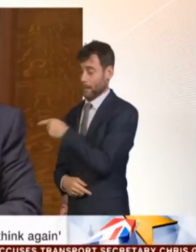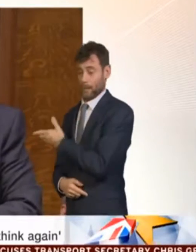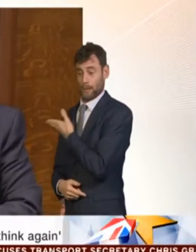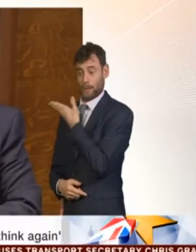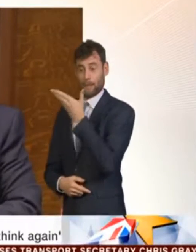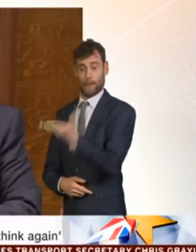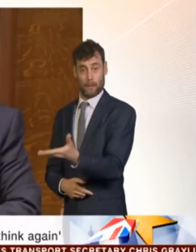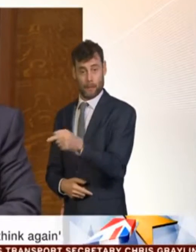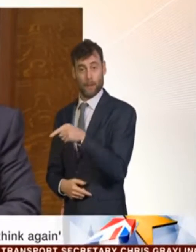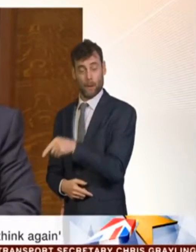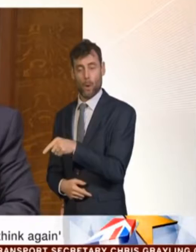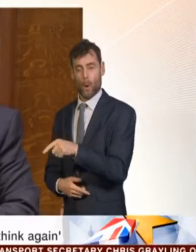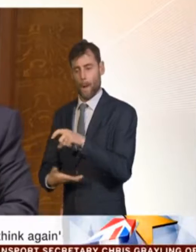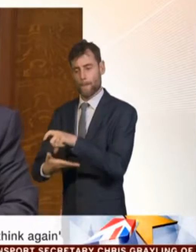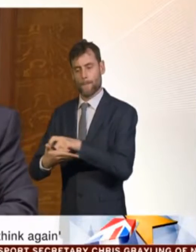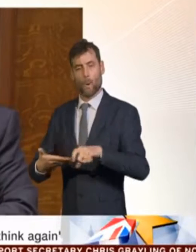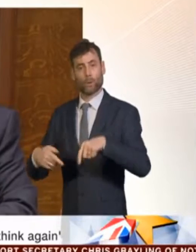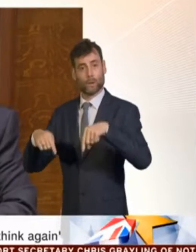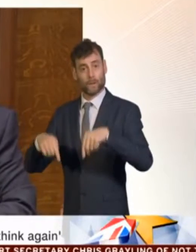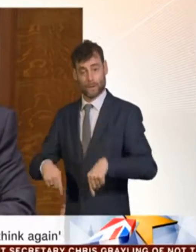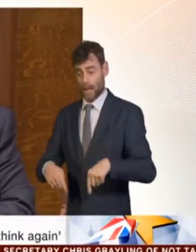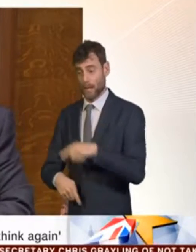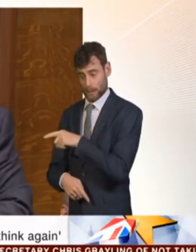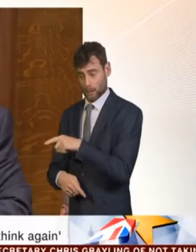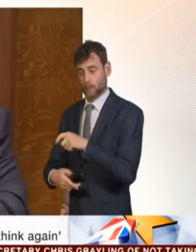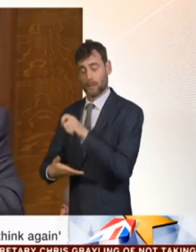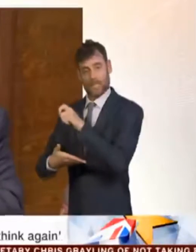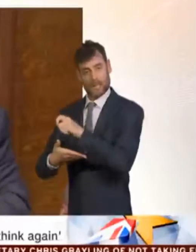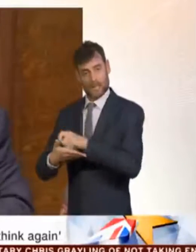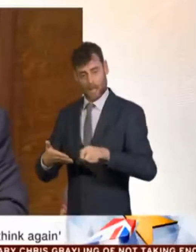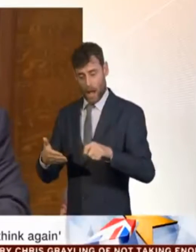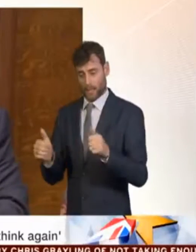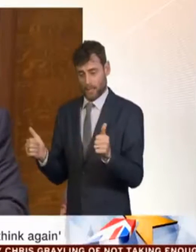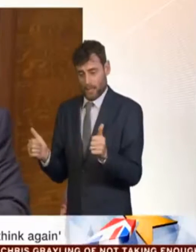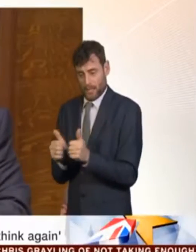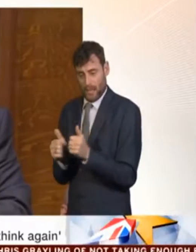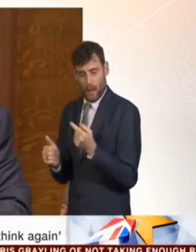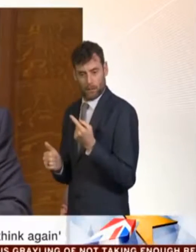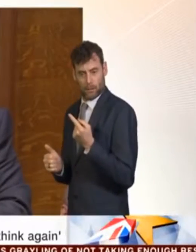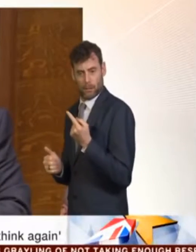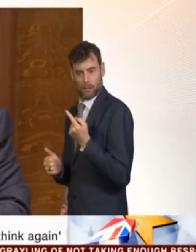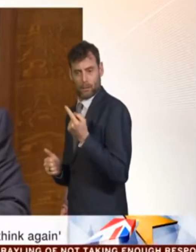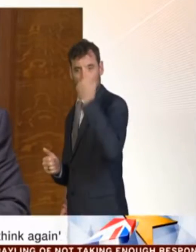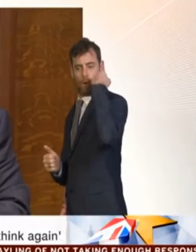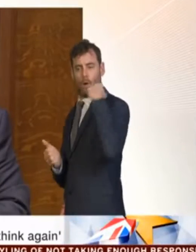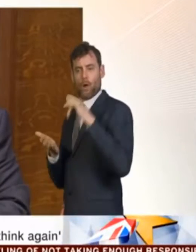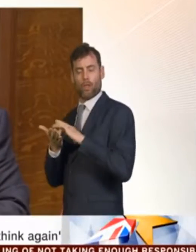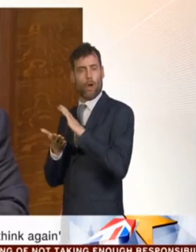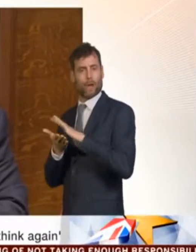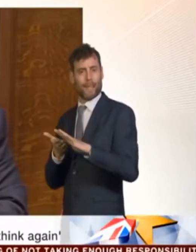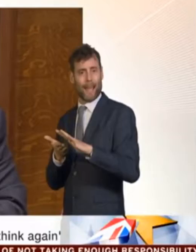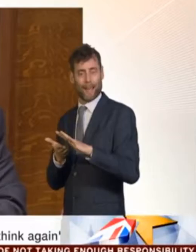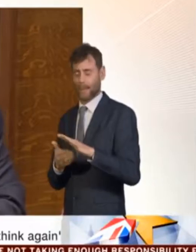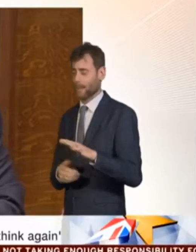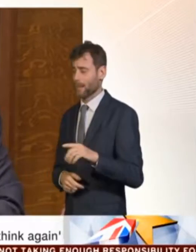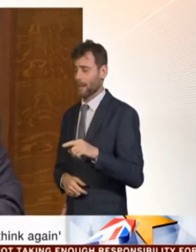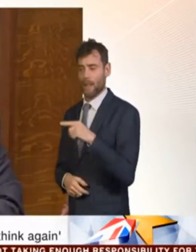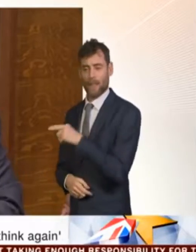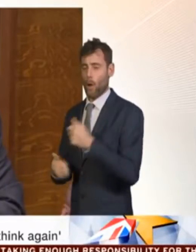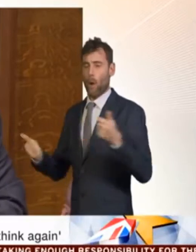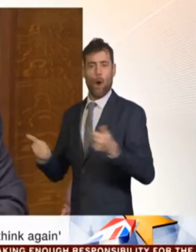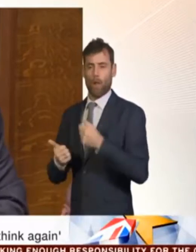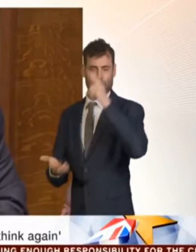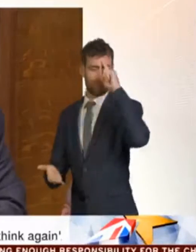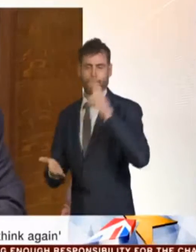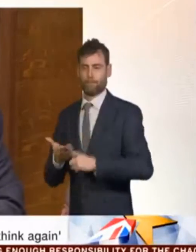and sealed by Thursday lunchtime yesterday. They clearly had on Thursday, I'm sorry. They clearly had no interest in what our